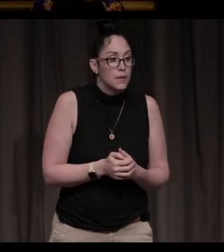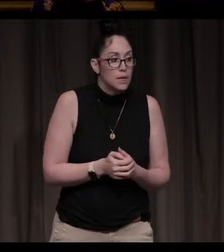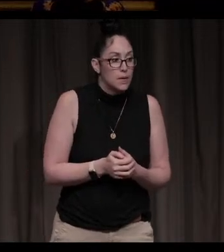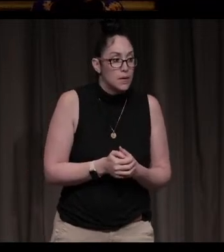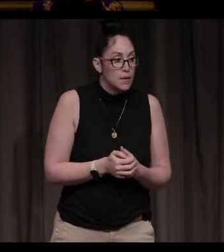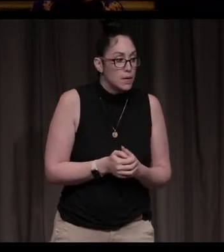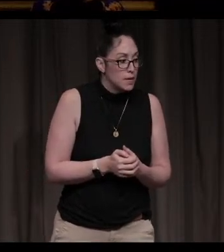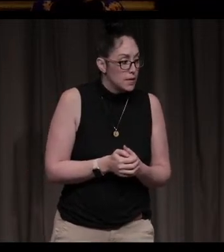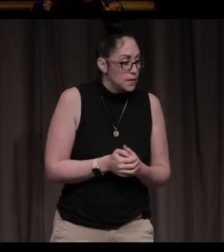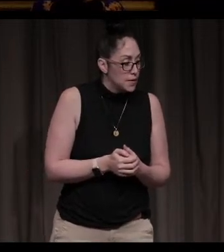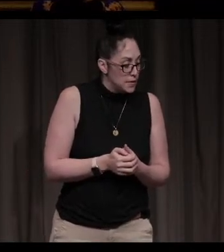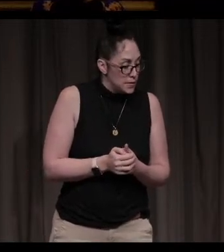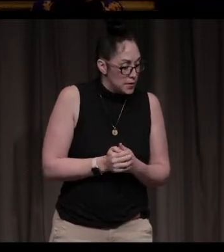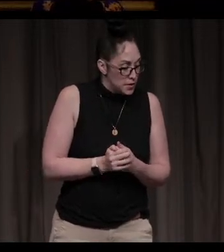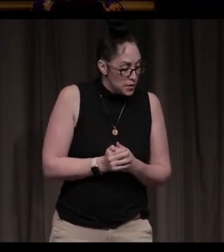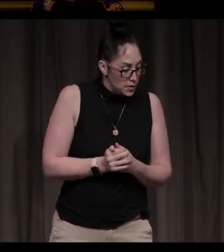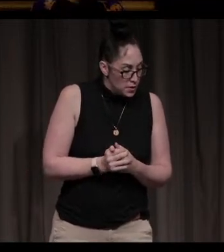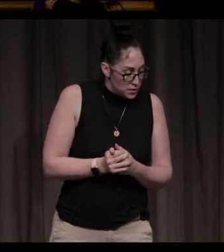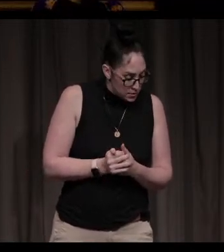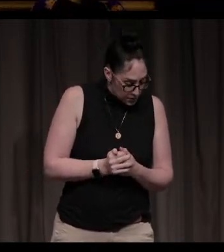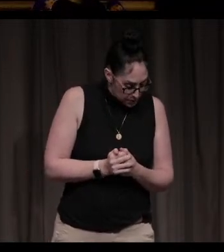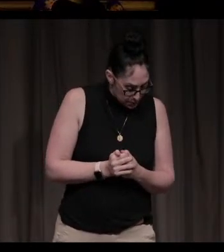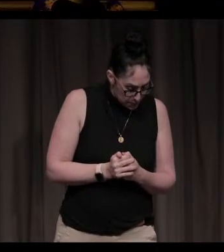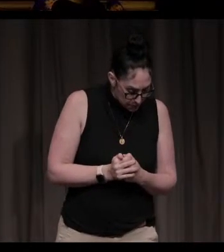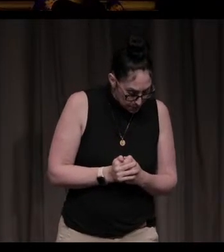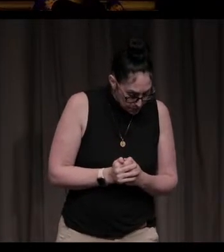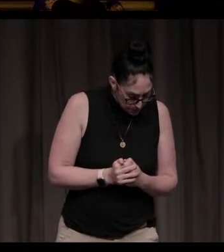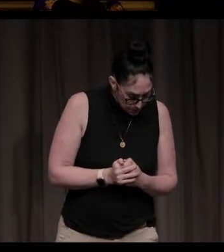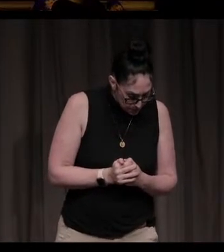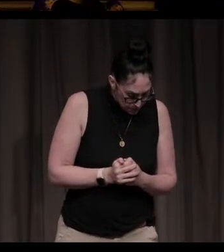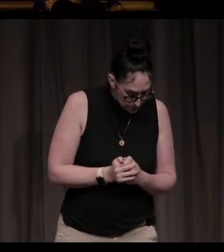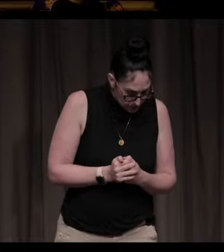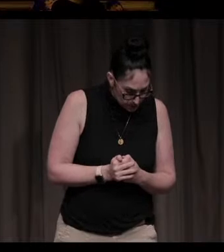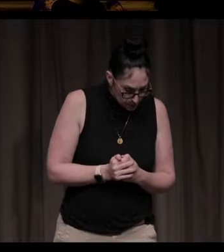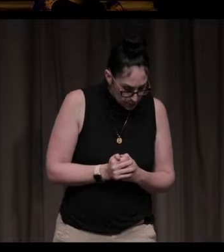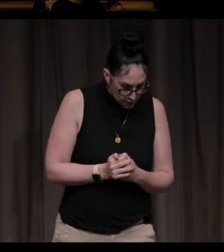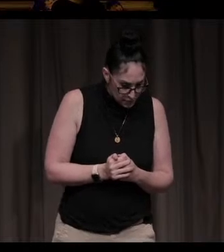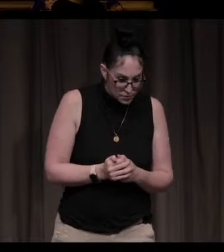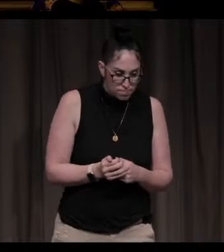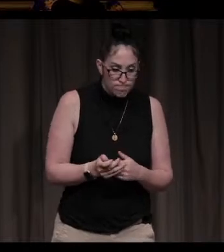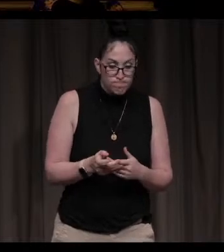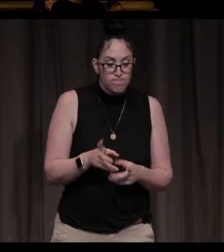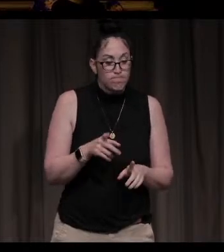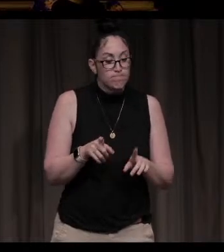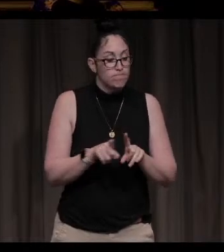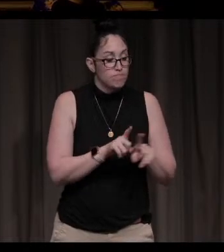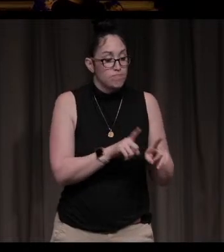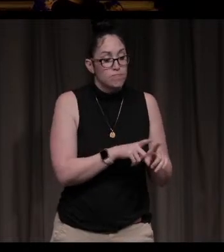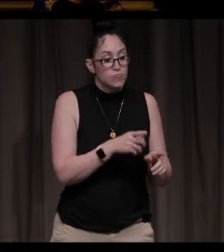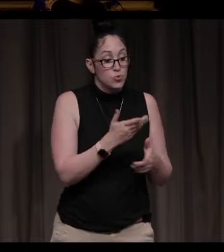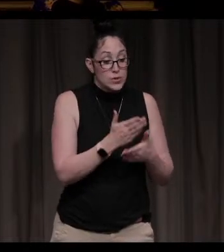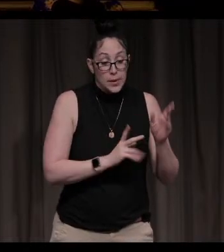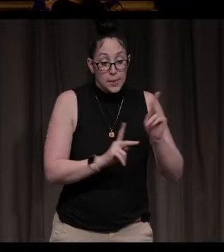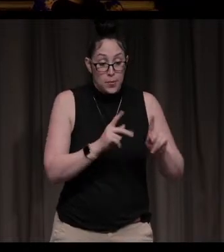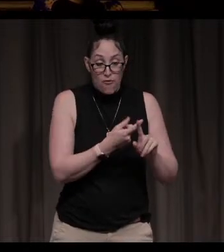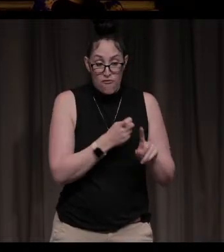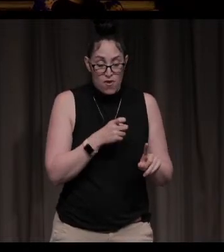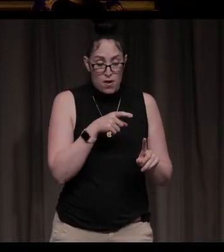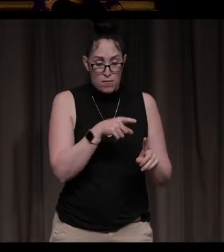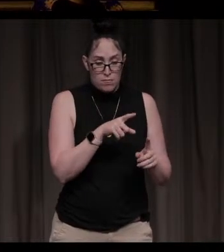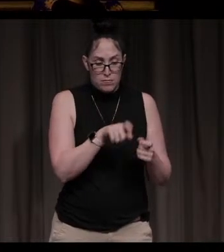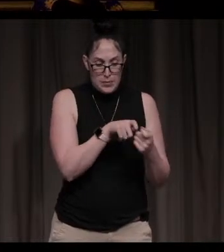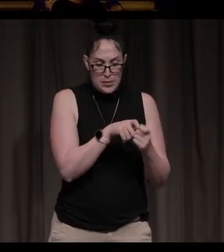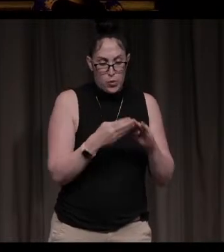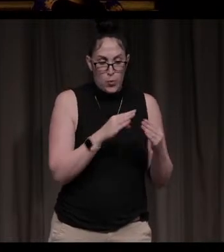Mexico, I also collaborated with a couple of artisans from the Huichol community, which is a nation in